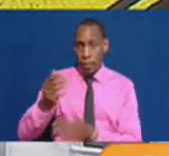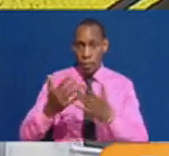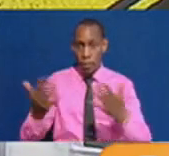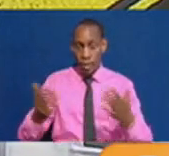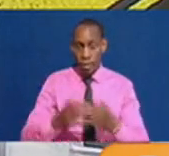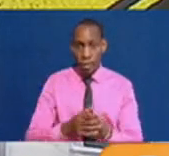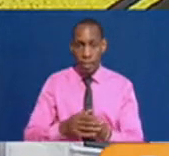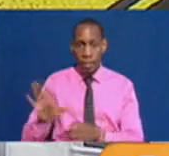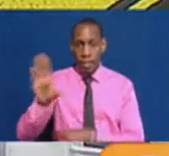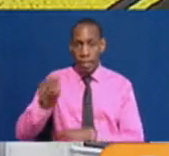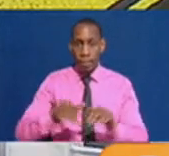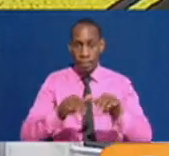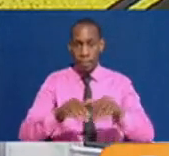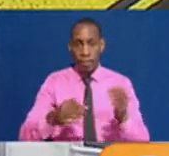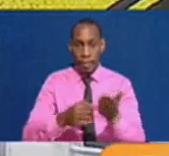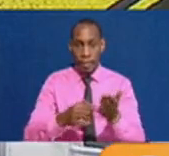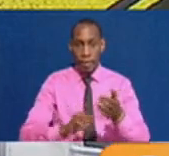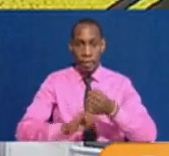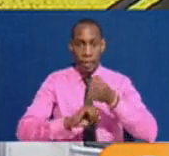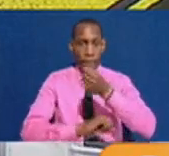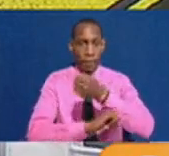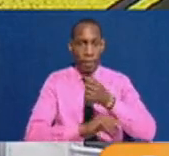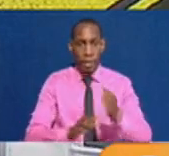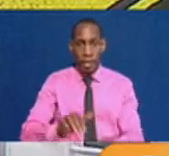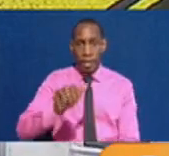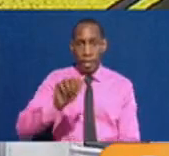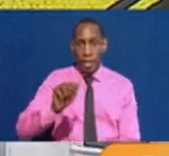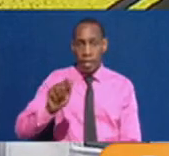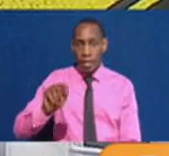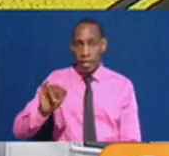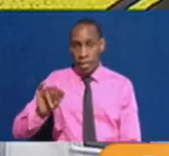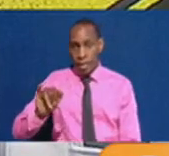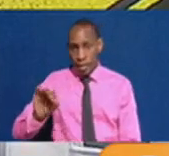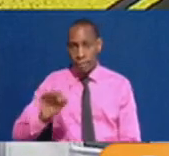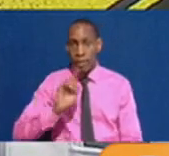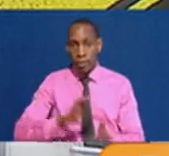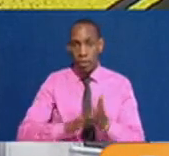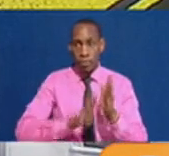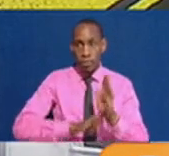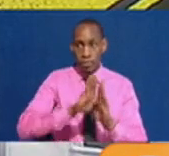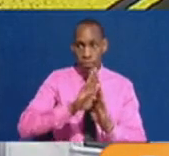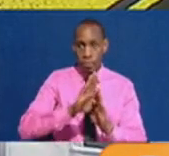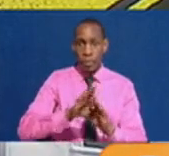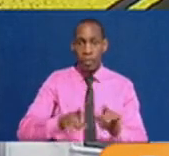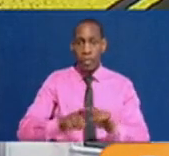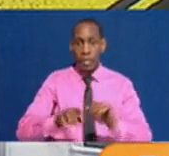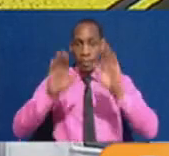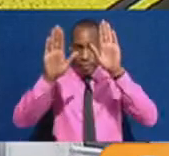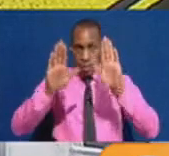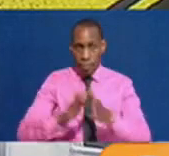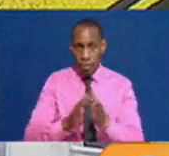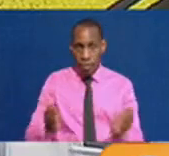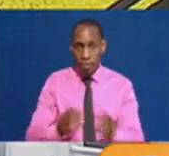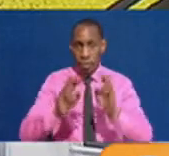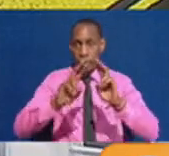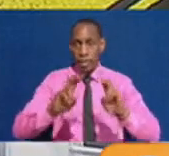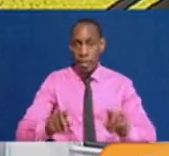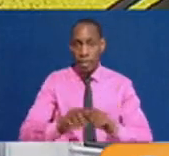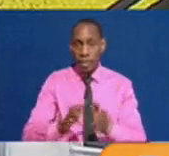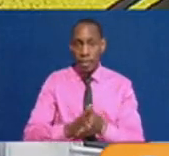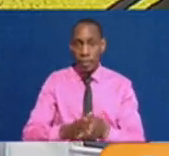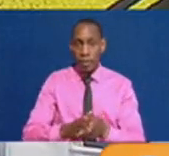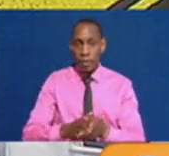The African Agriculture Technology Foundation, AATF, says the development is key in spurring research to meet the